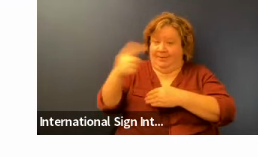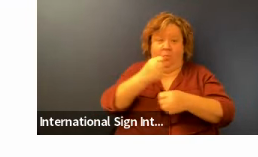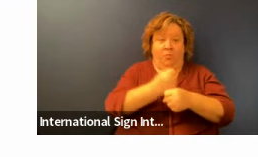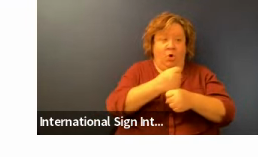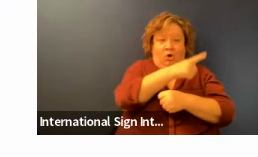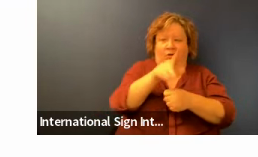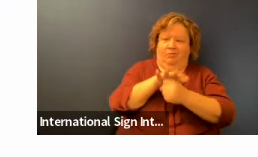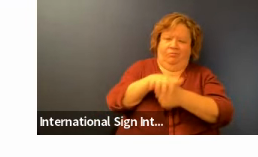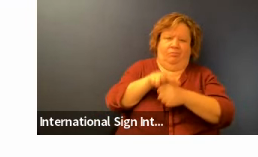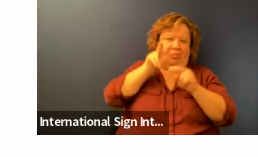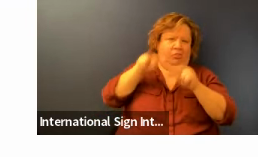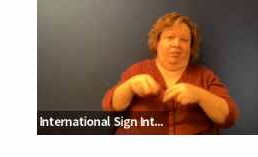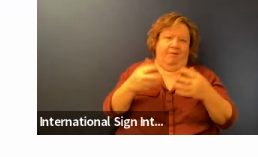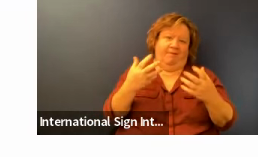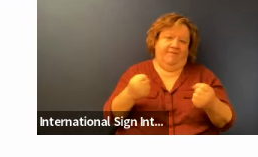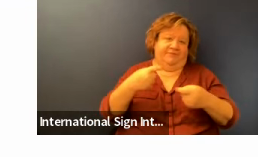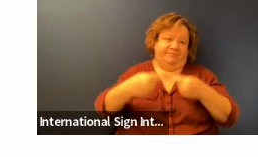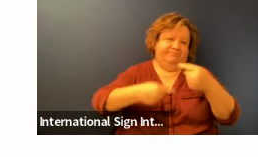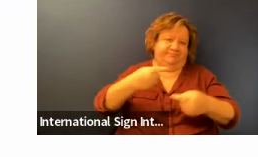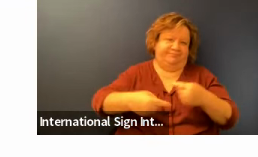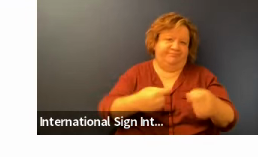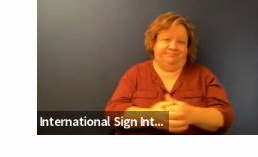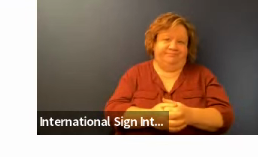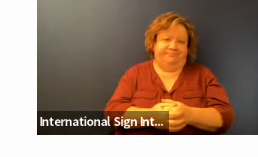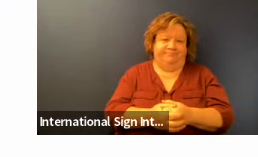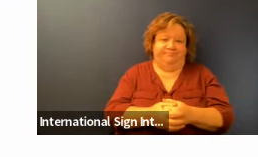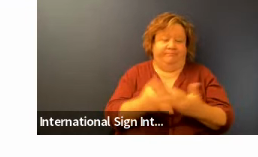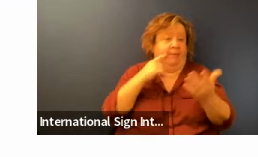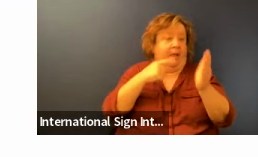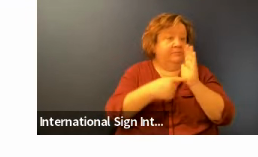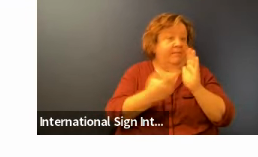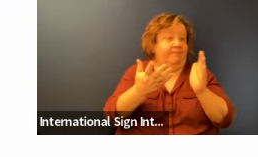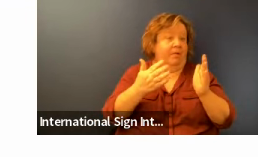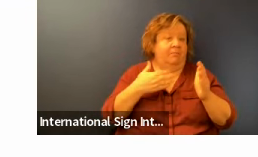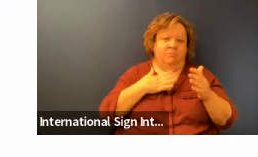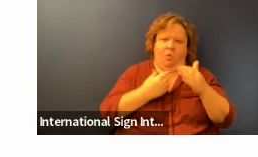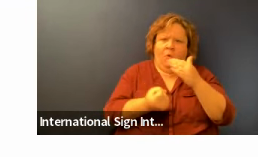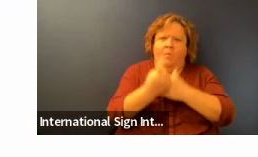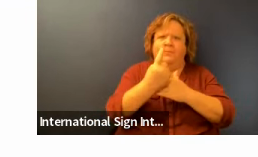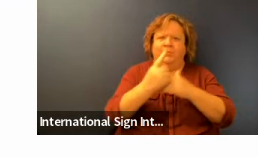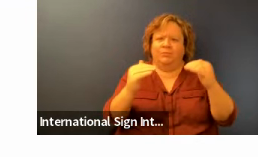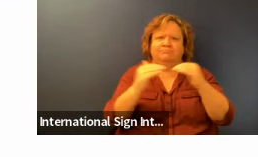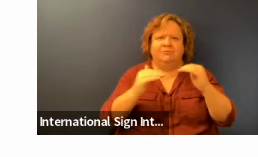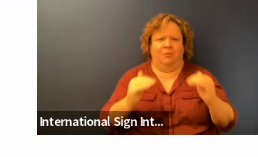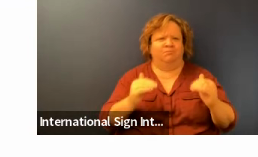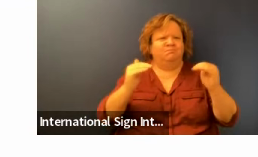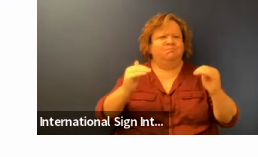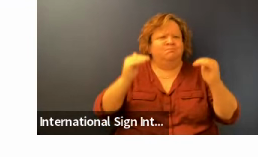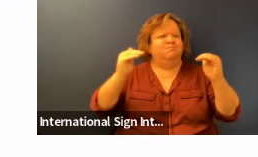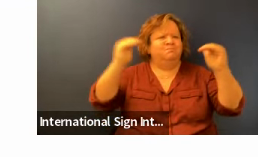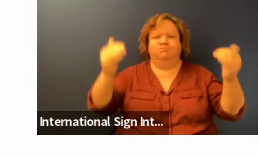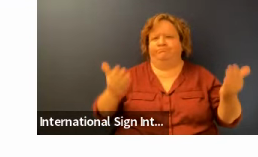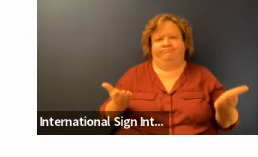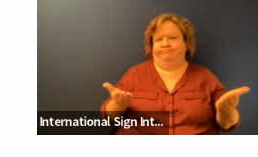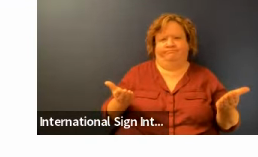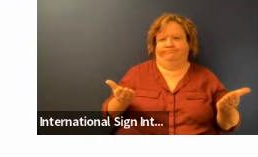national policies. For instance, you'll find a national policy that has set a 5%